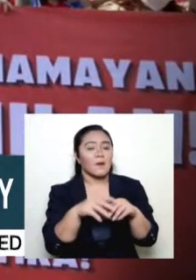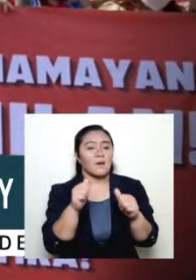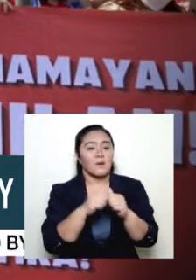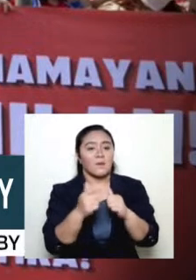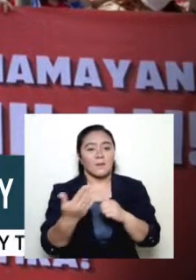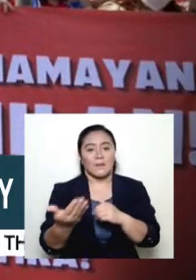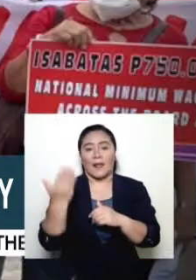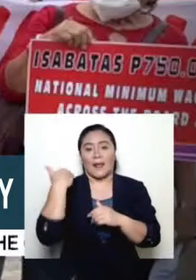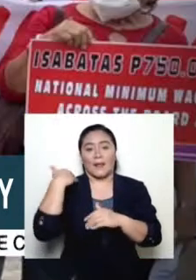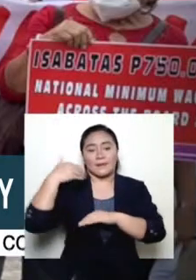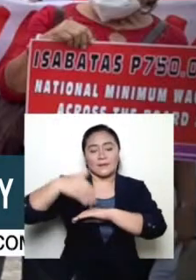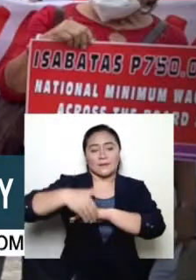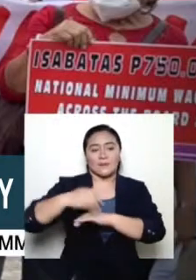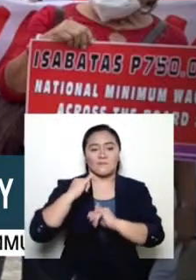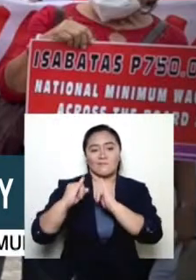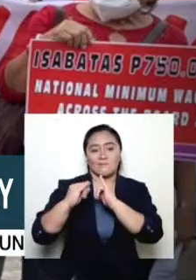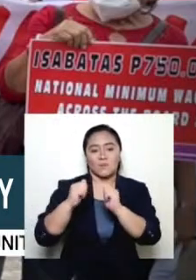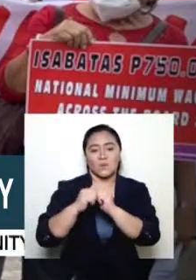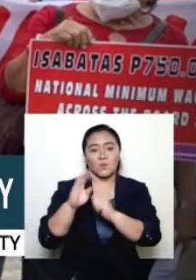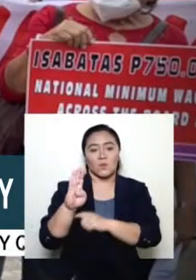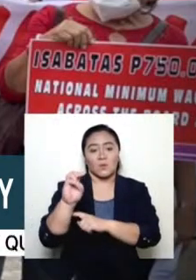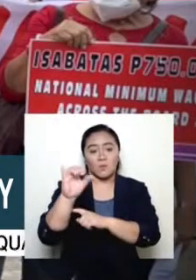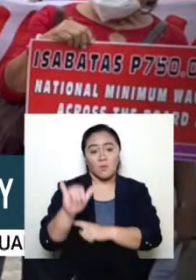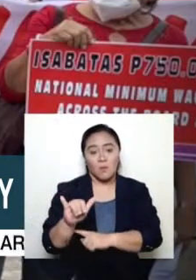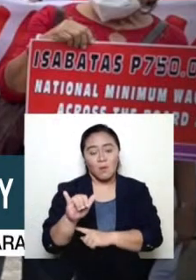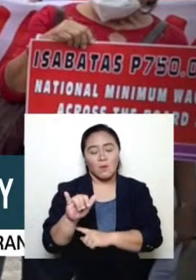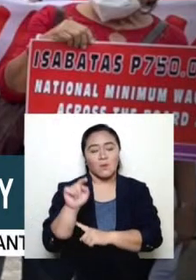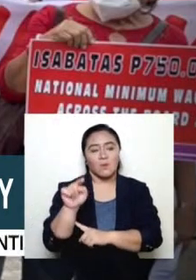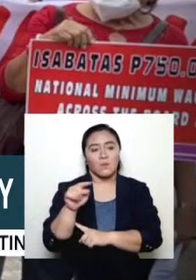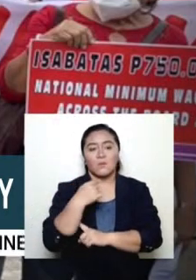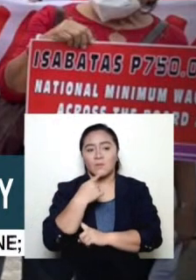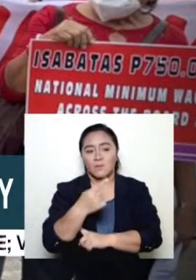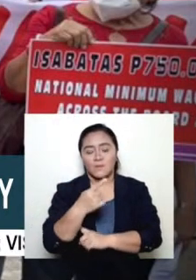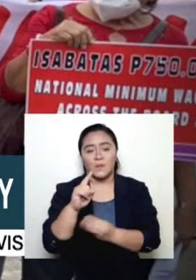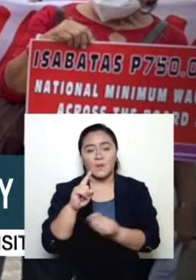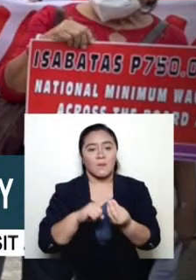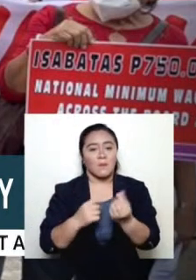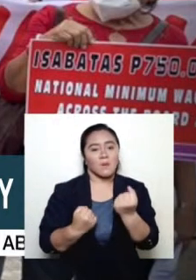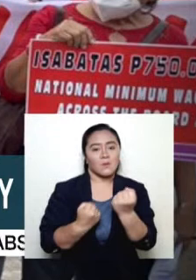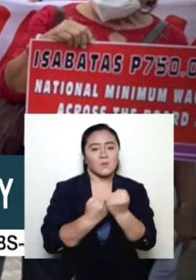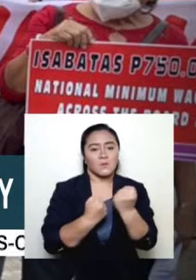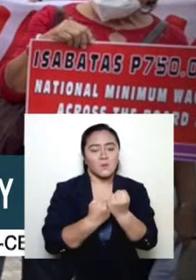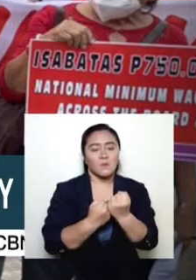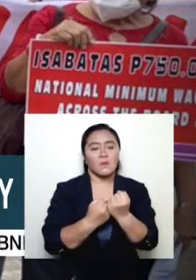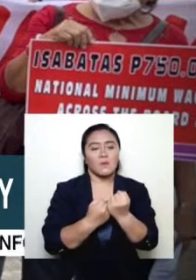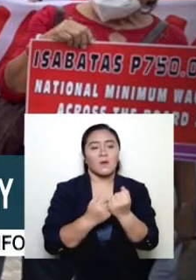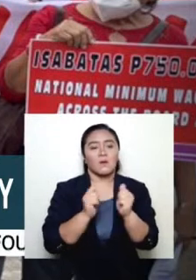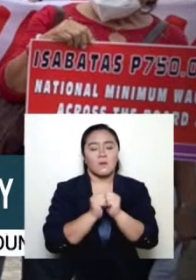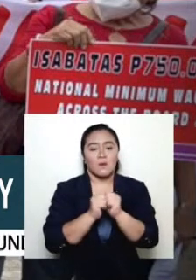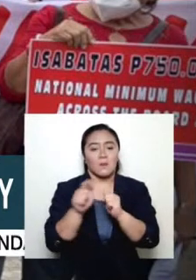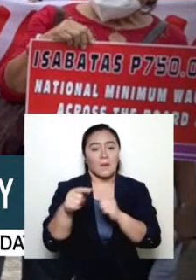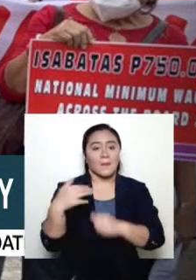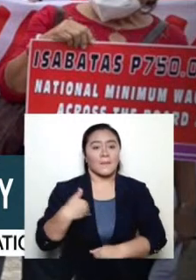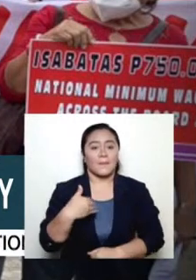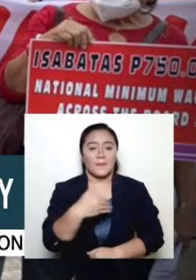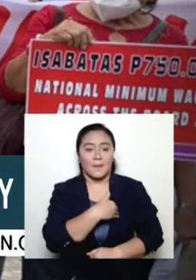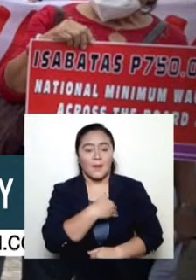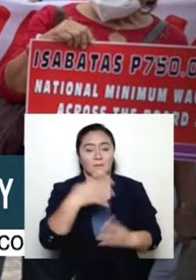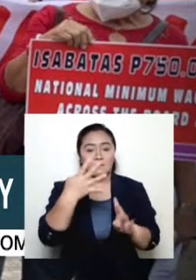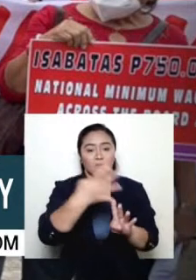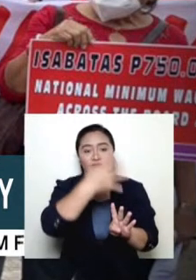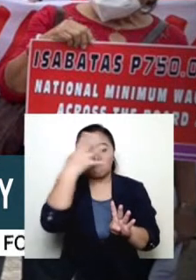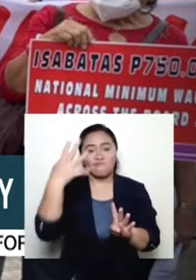an interview with Boy Abunda. A Labor leader was very supportive of him being a member of the LGBTQIA plus